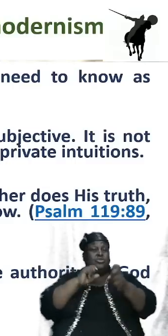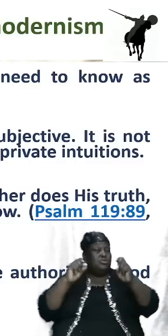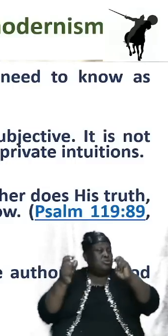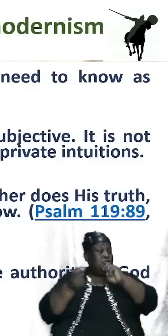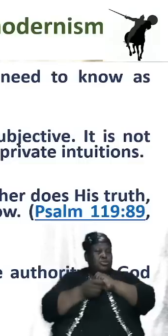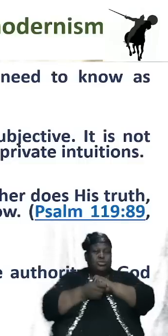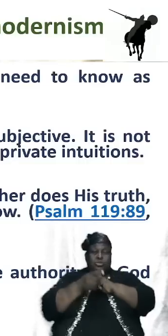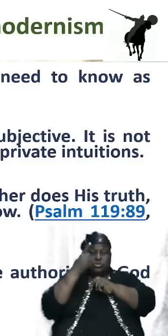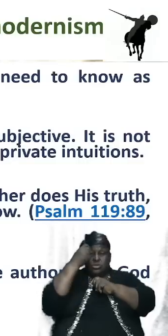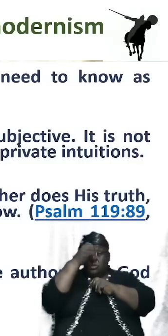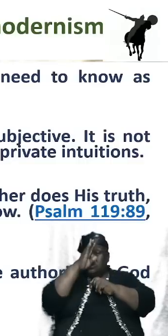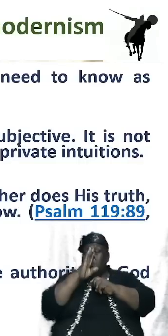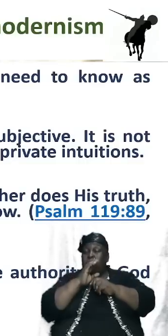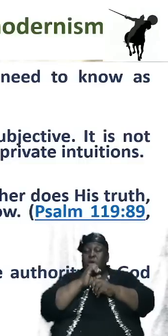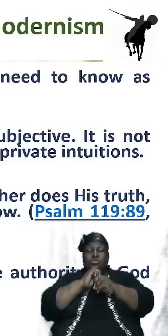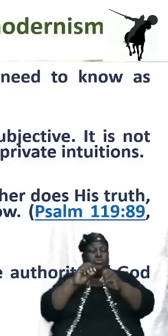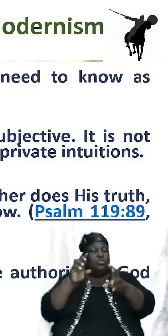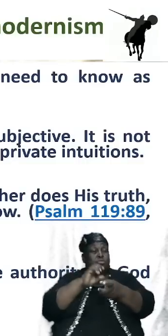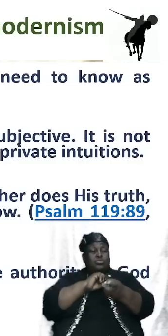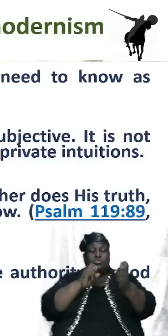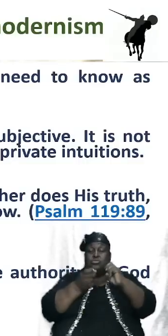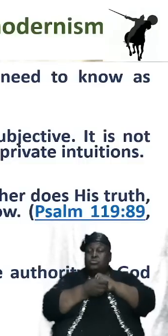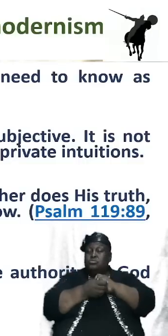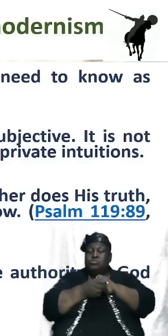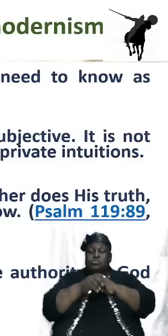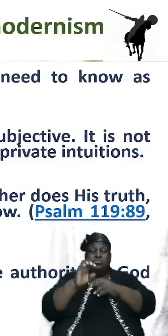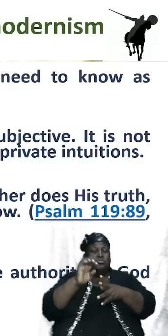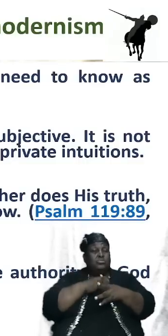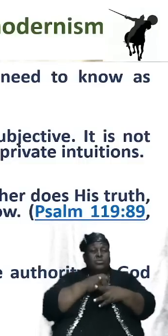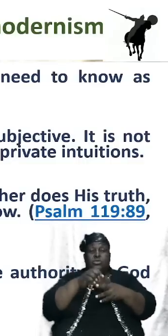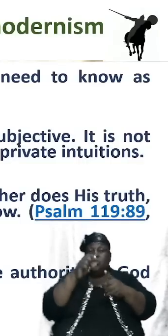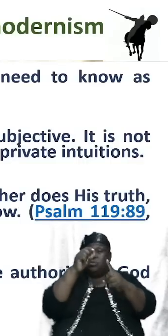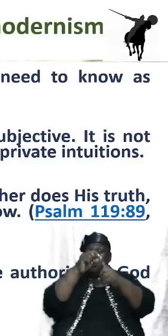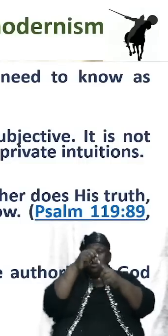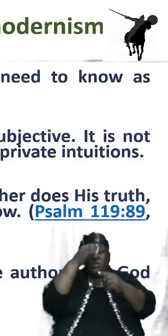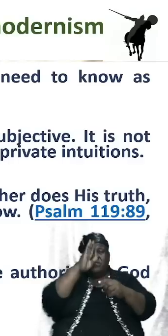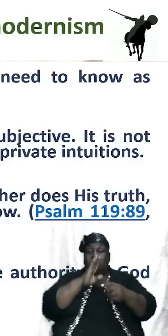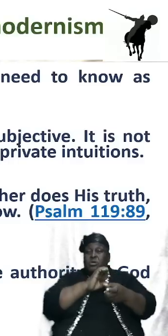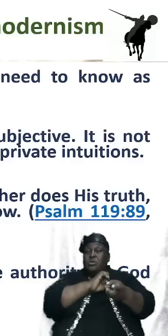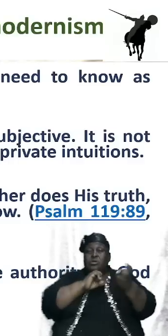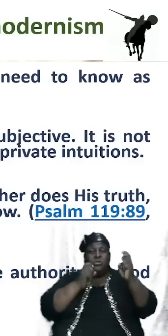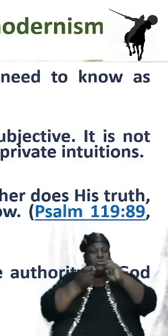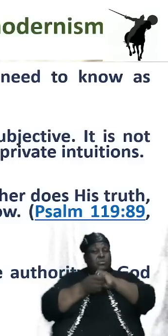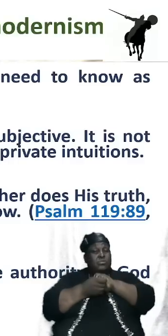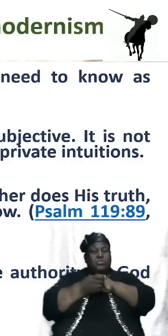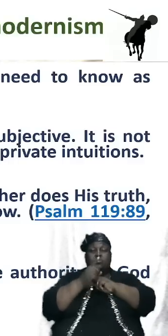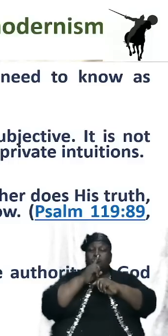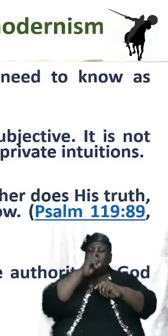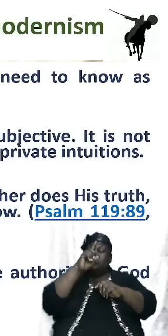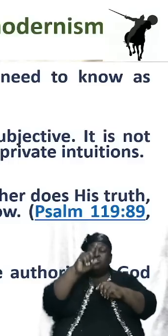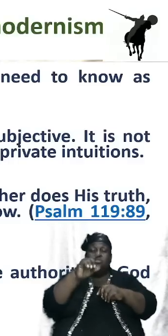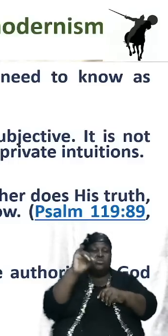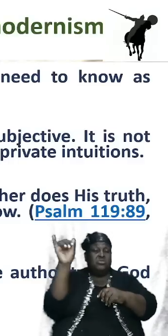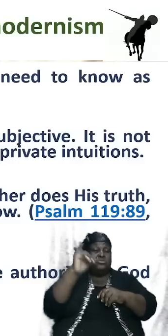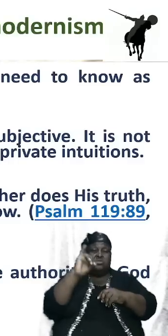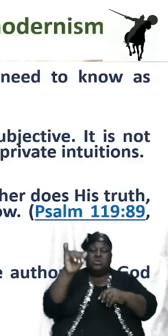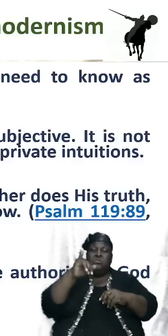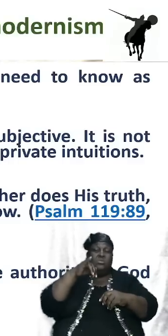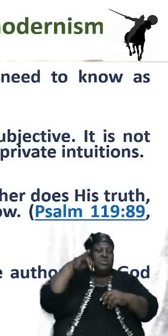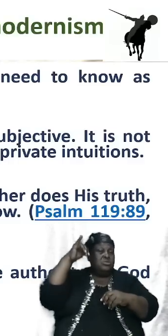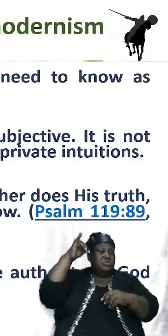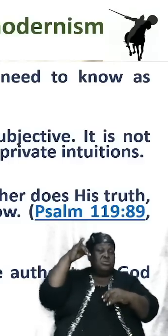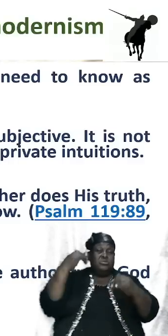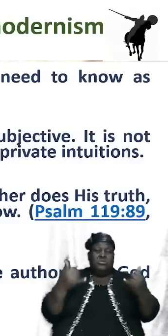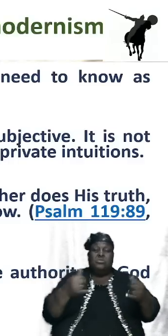does not change, neither does his word change. So the truth is the same yesterday. Holiness don't